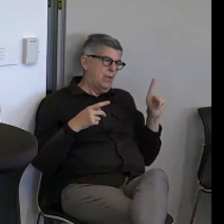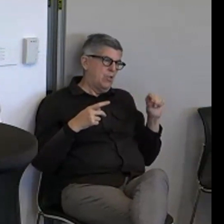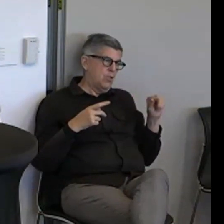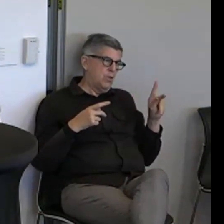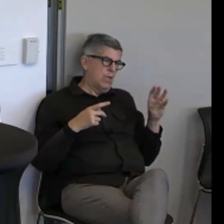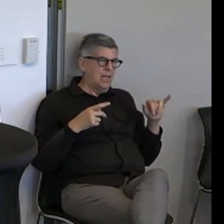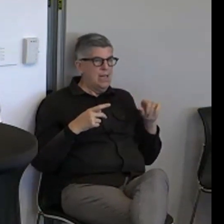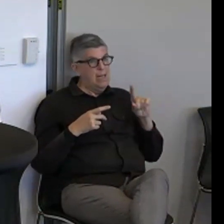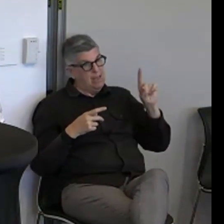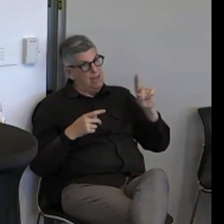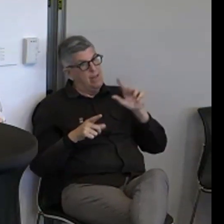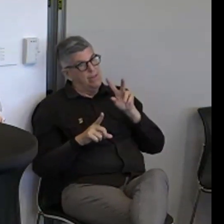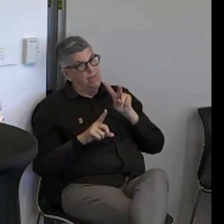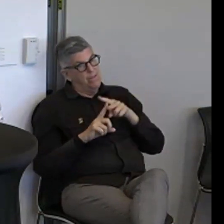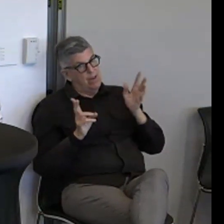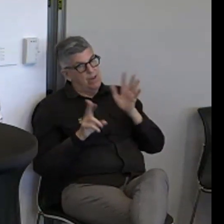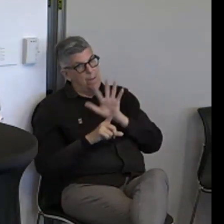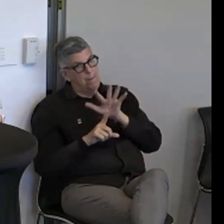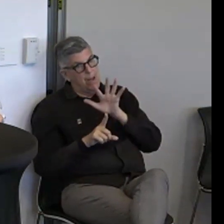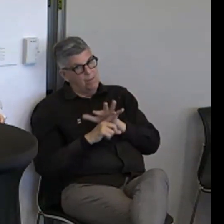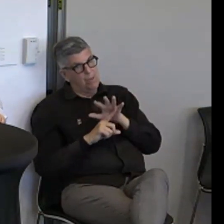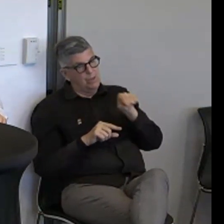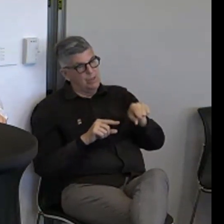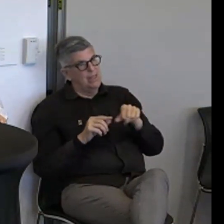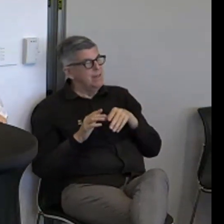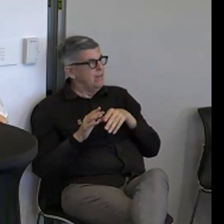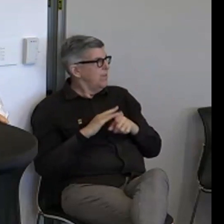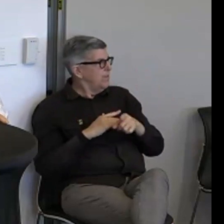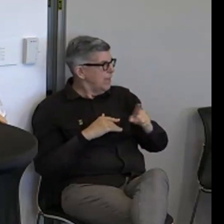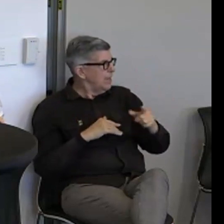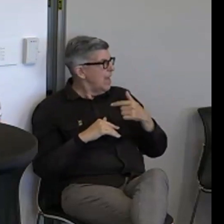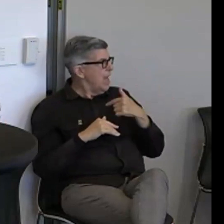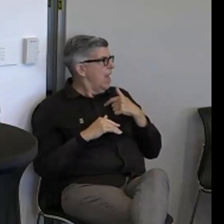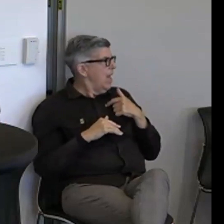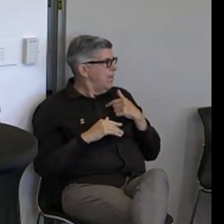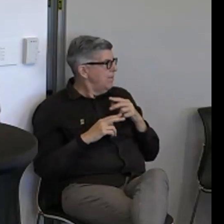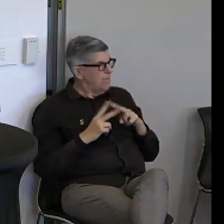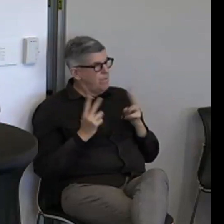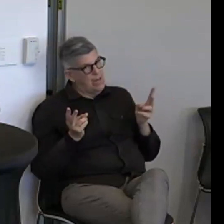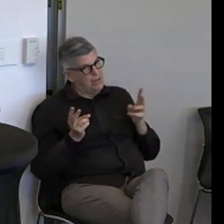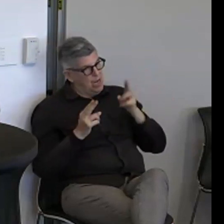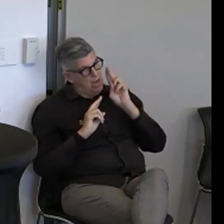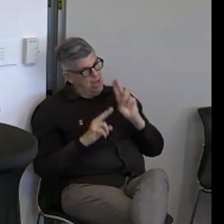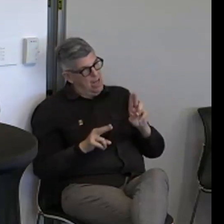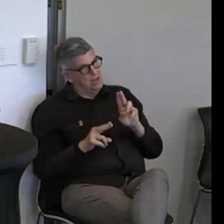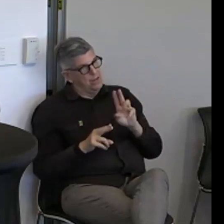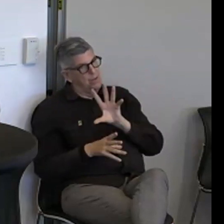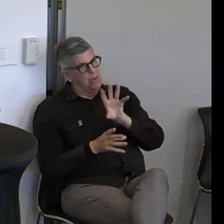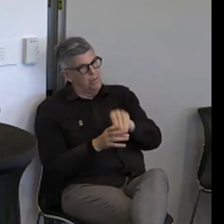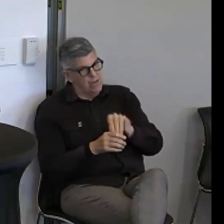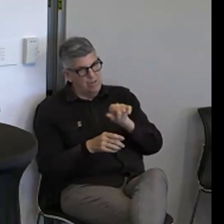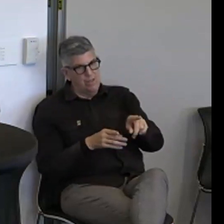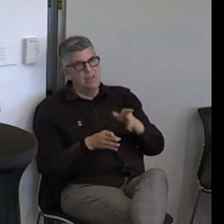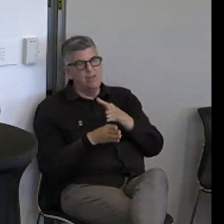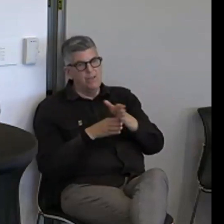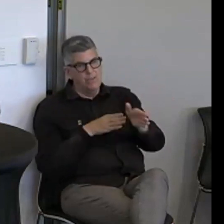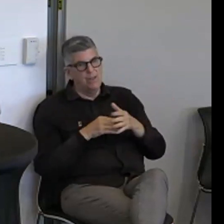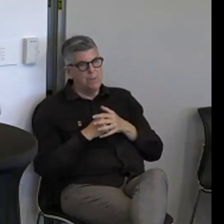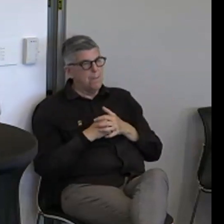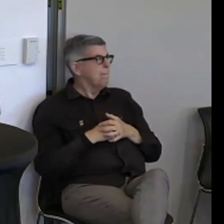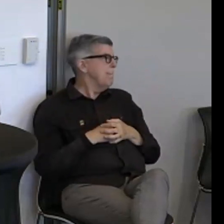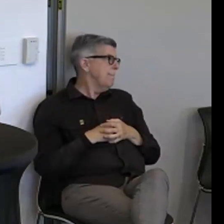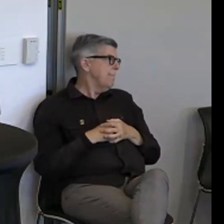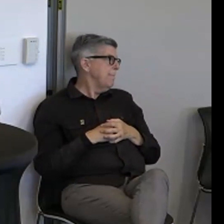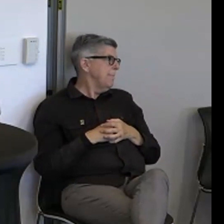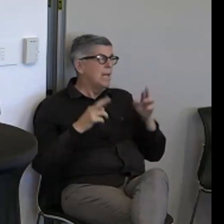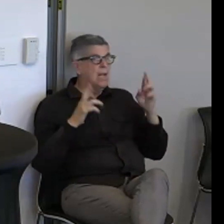popular within this field. I'm very honored to be a part of the field as well. But yeah, like I said, I hope to